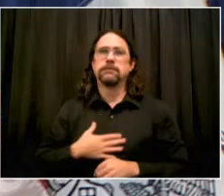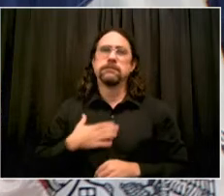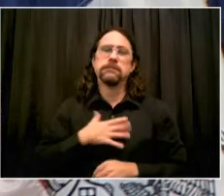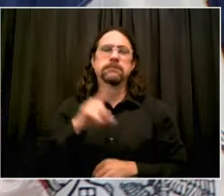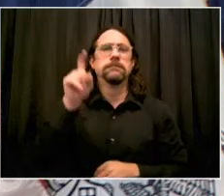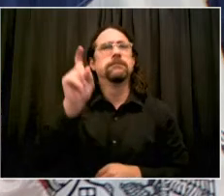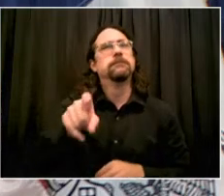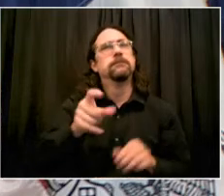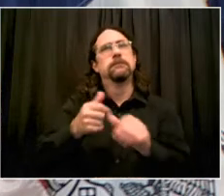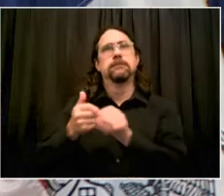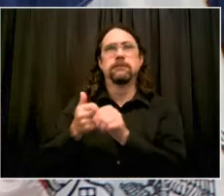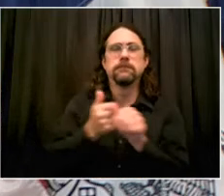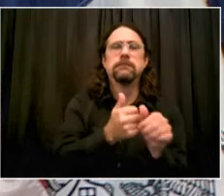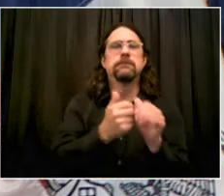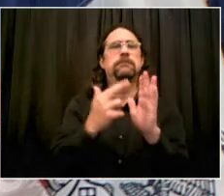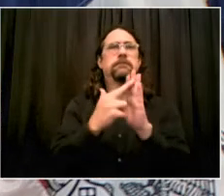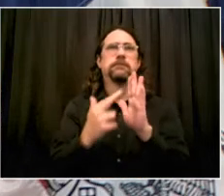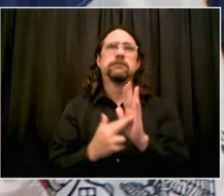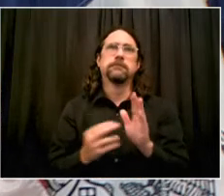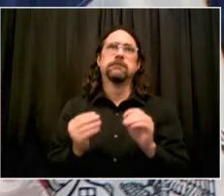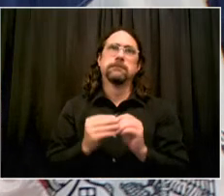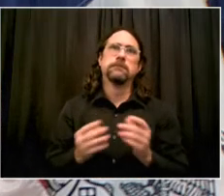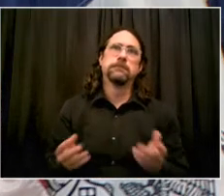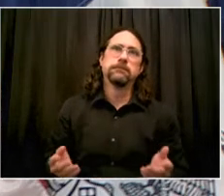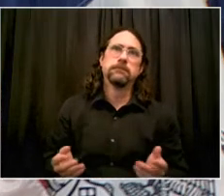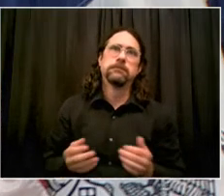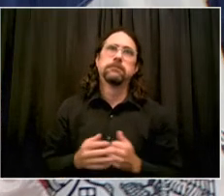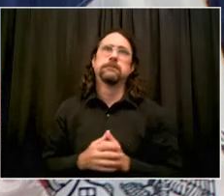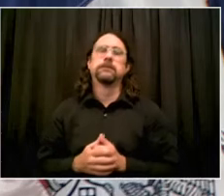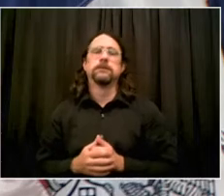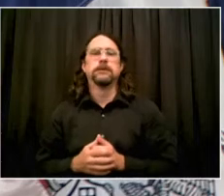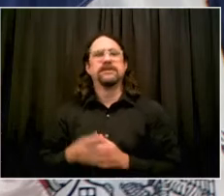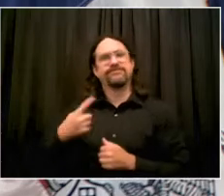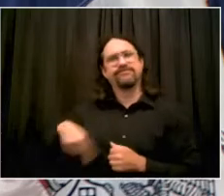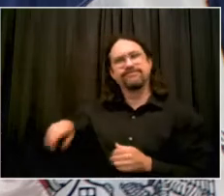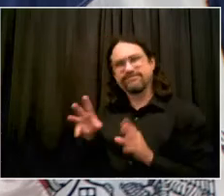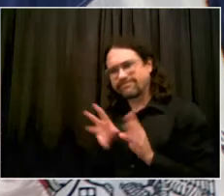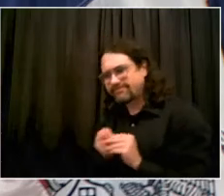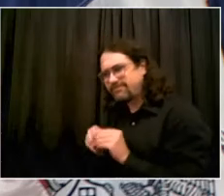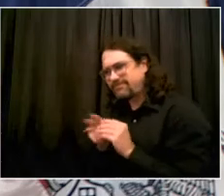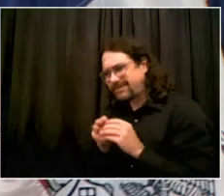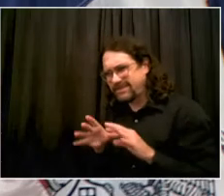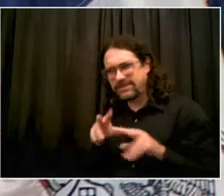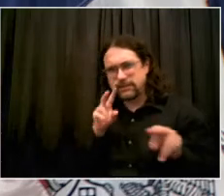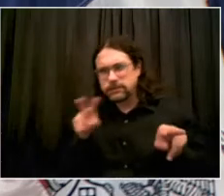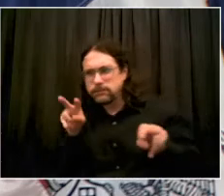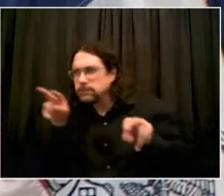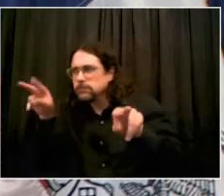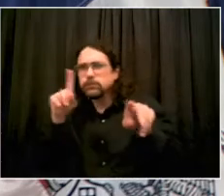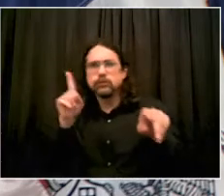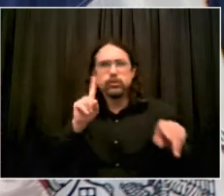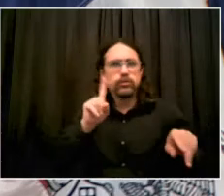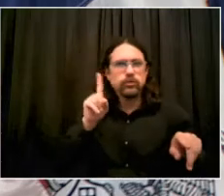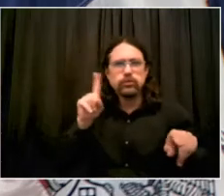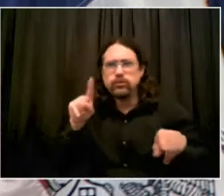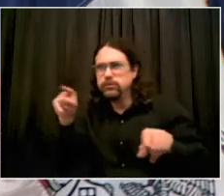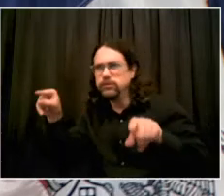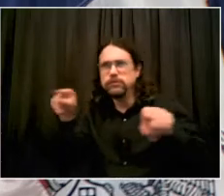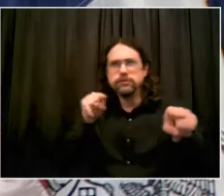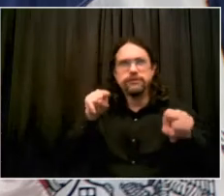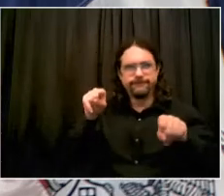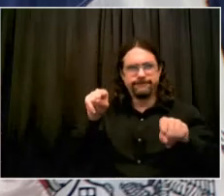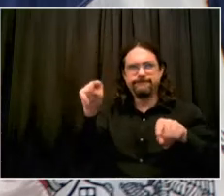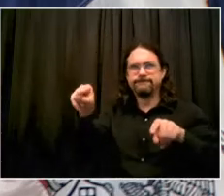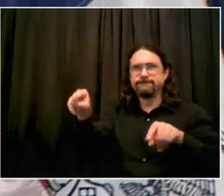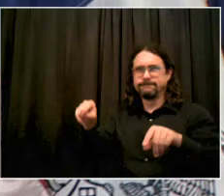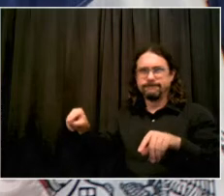and I spoke with them to give them the update on the numbers, on the enforcement measures. We experienced tremendous